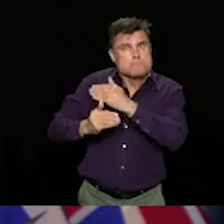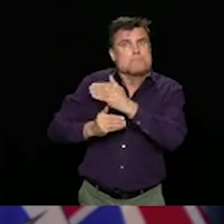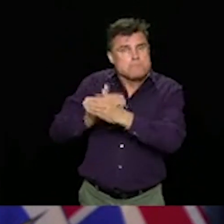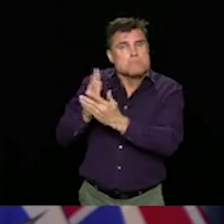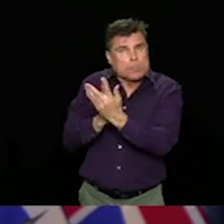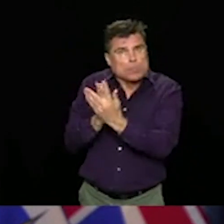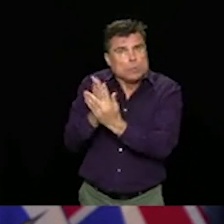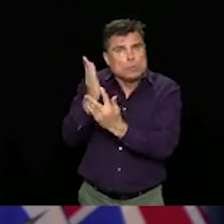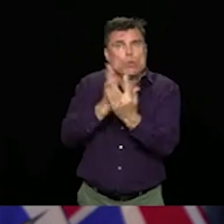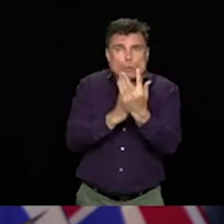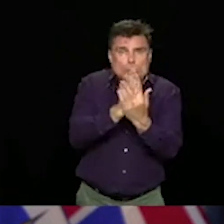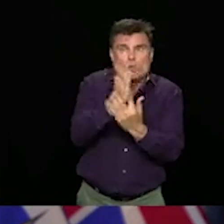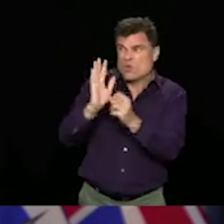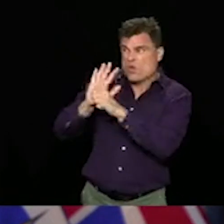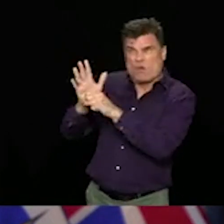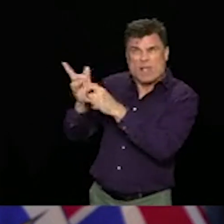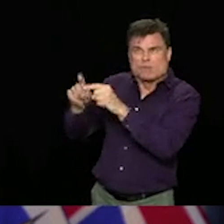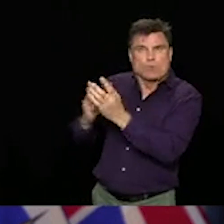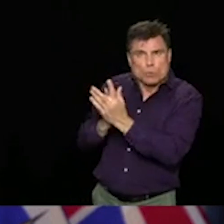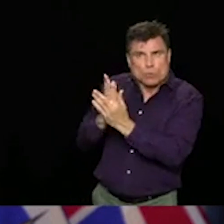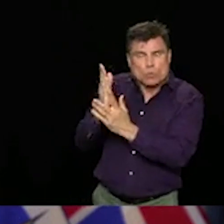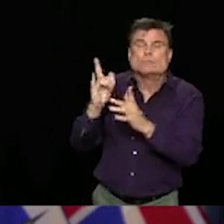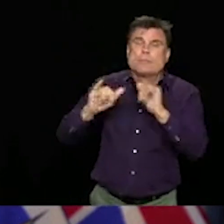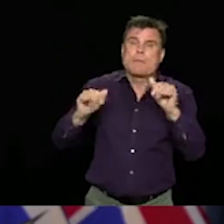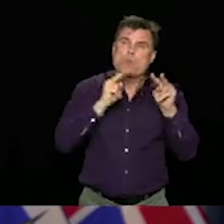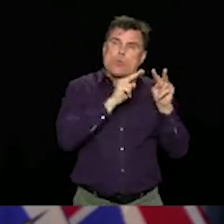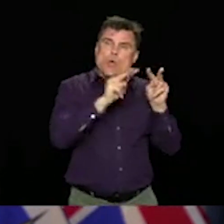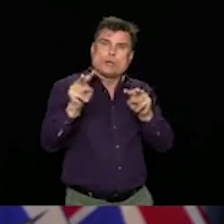our communities through our overdose crises.